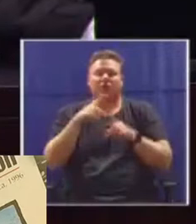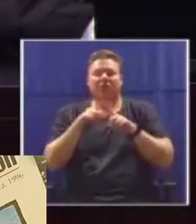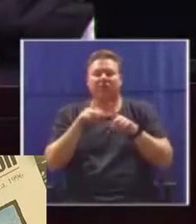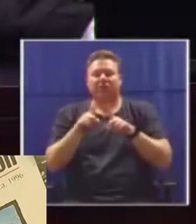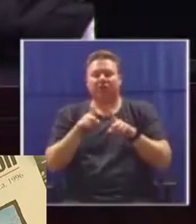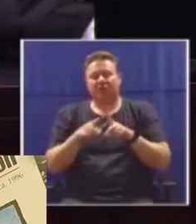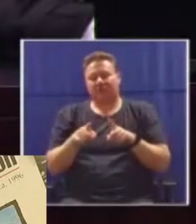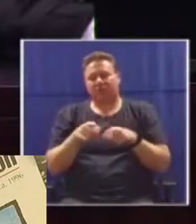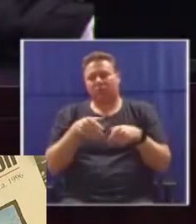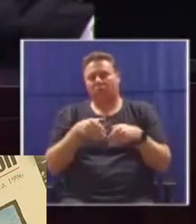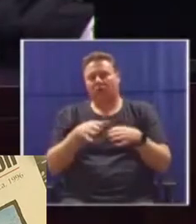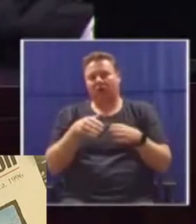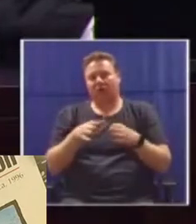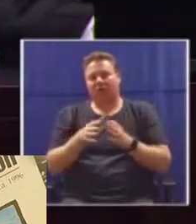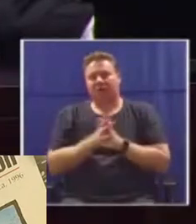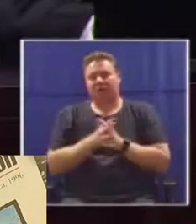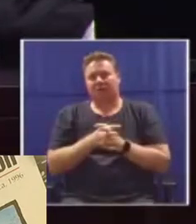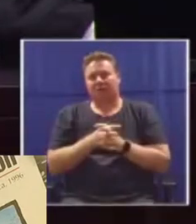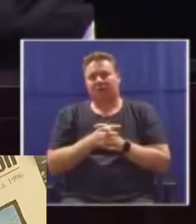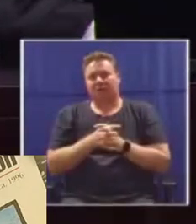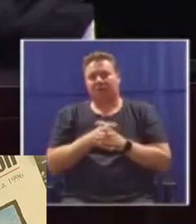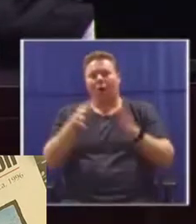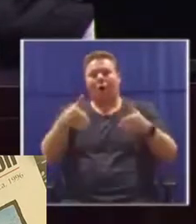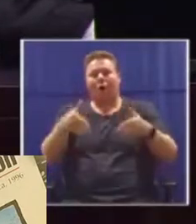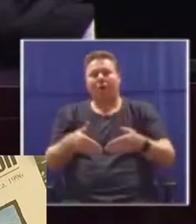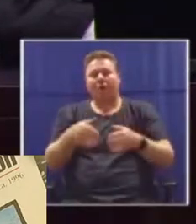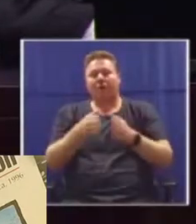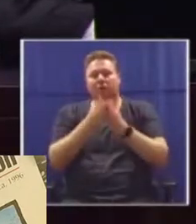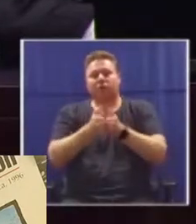country has harbor such as Saldanha Bay